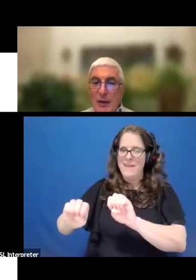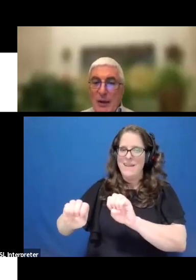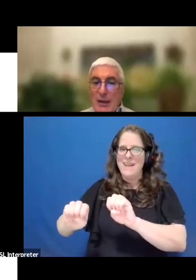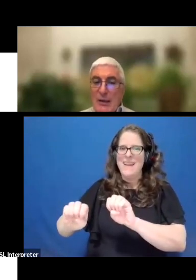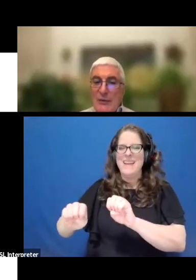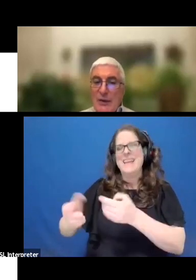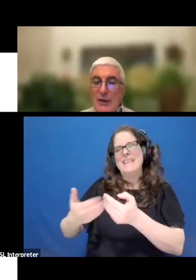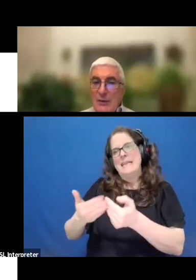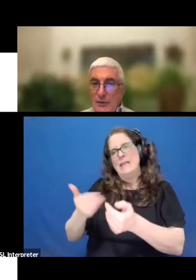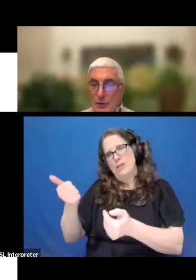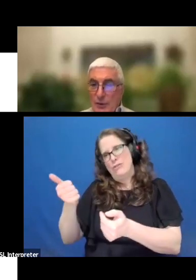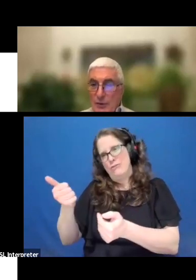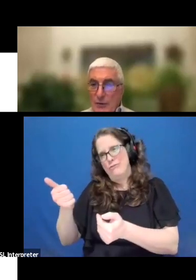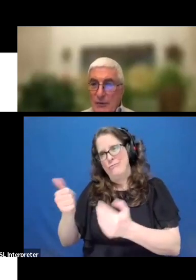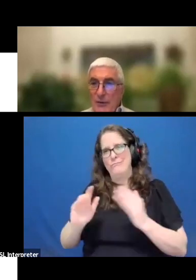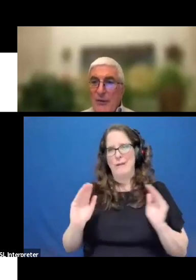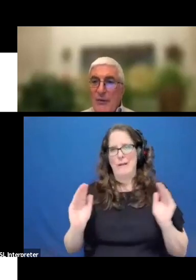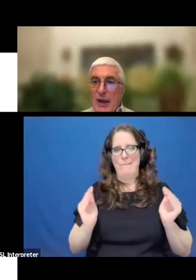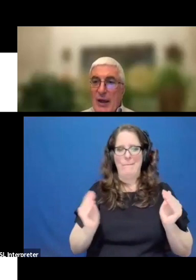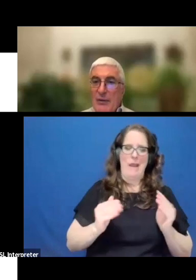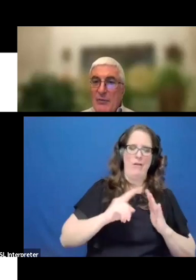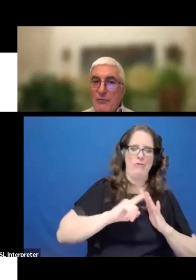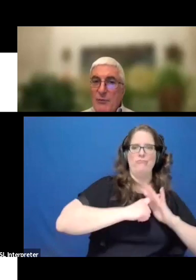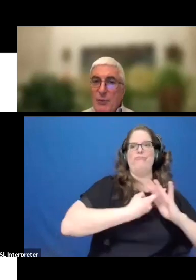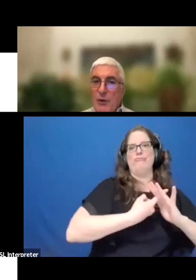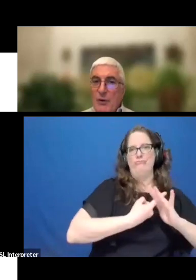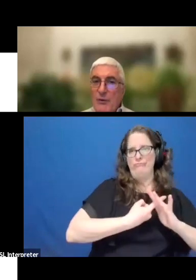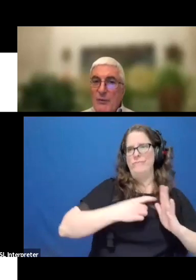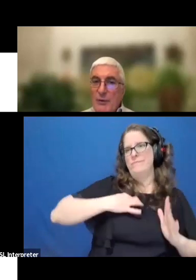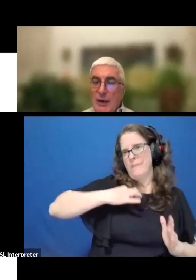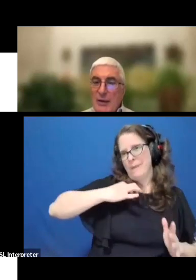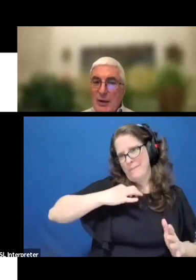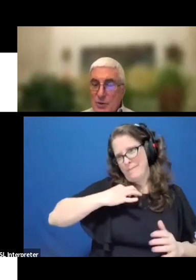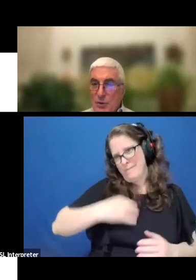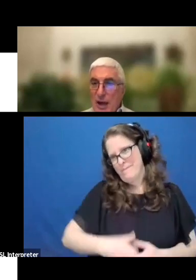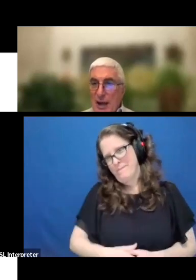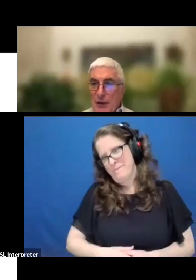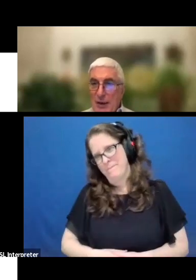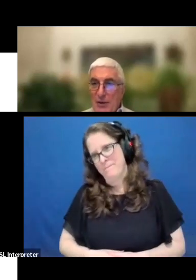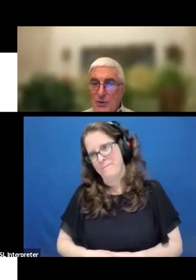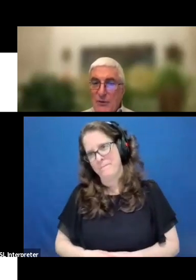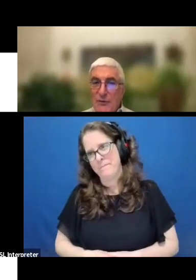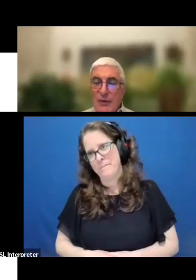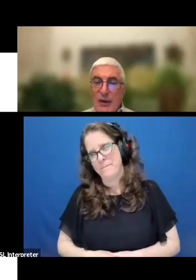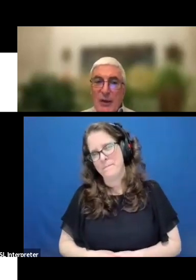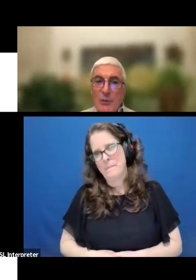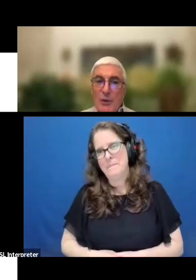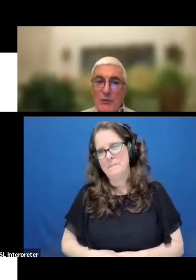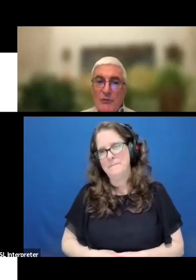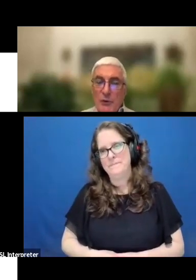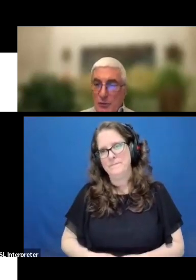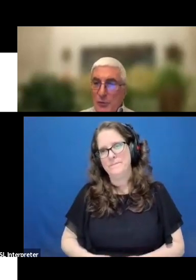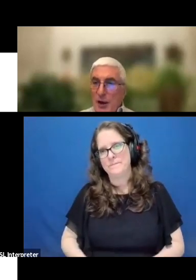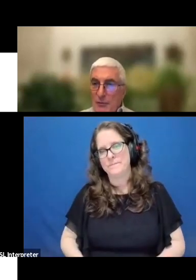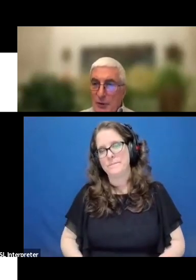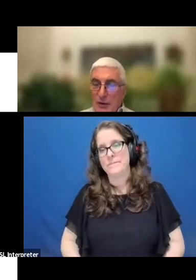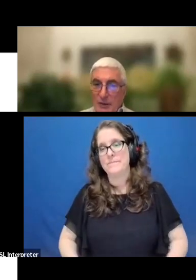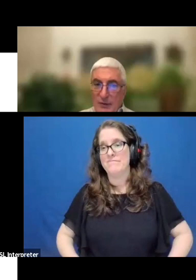reinstatement is easier than for initial applications. When you